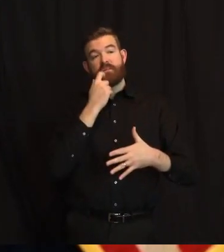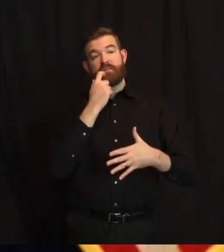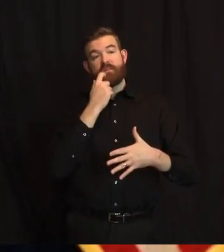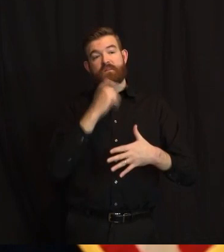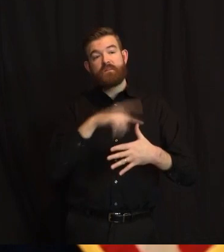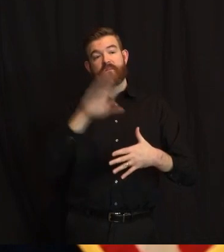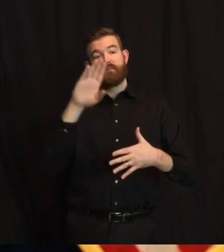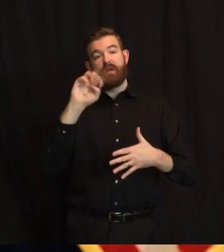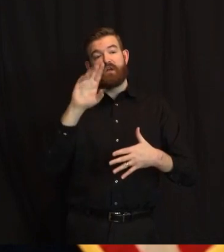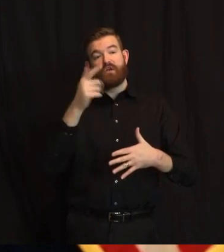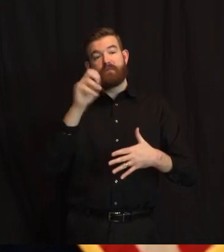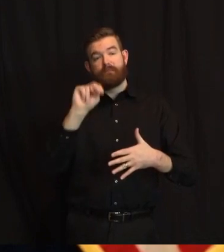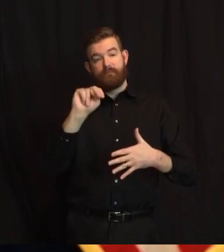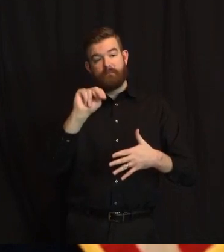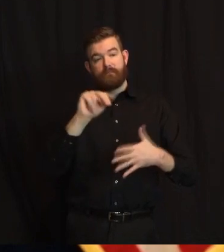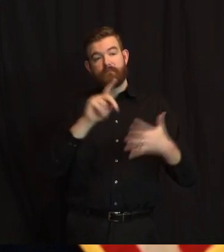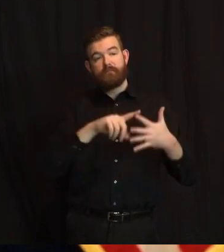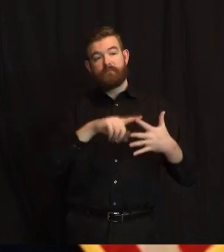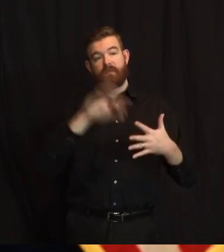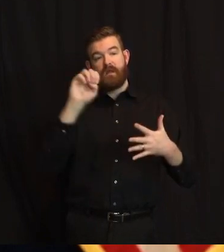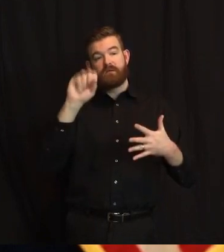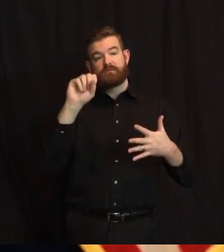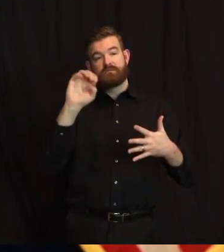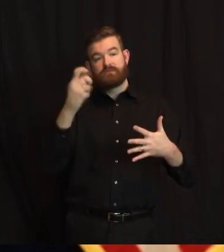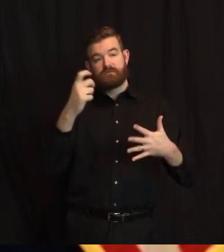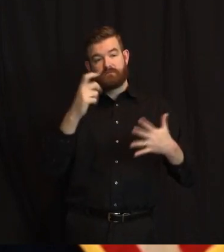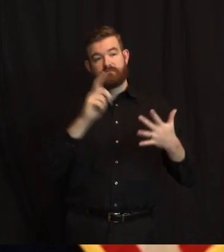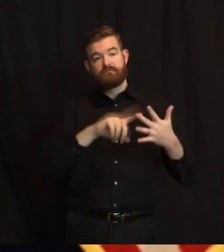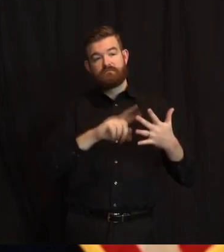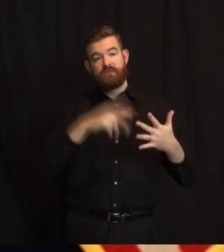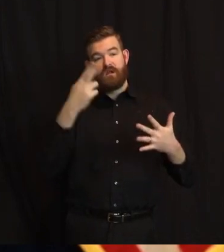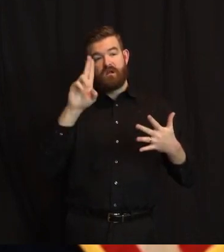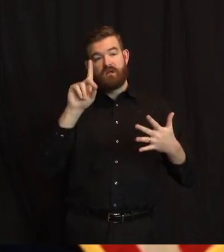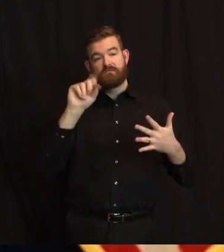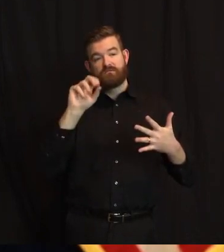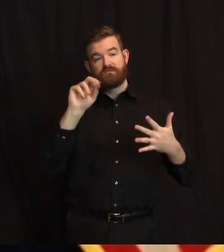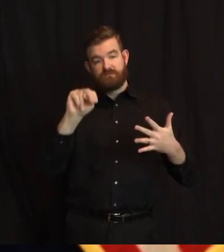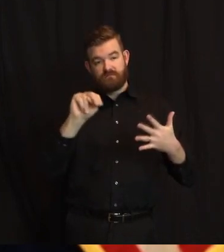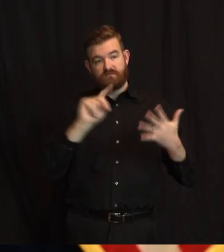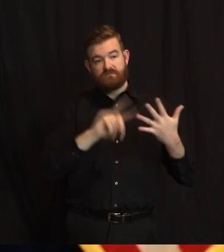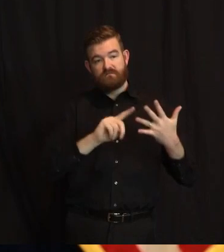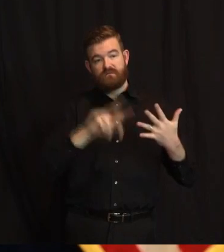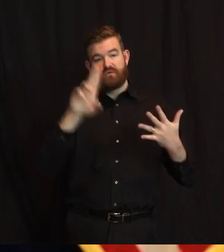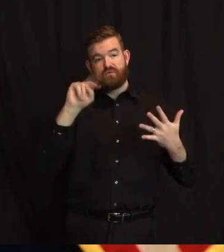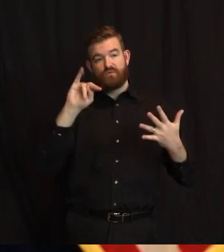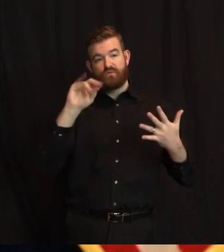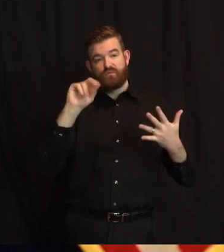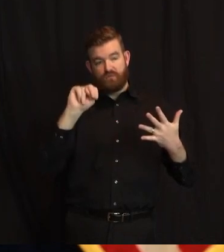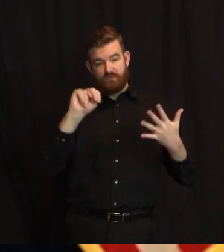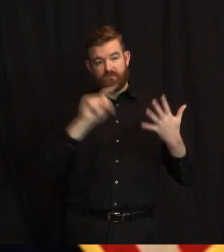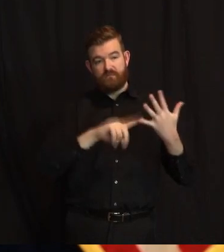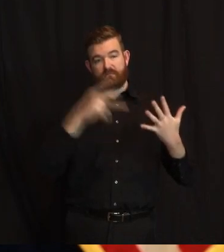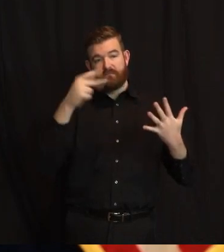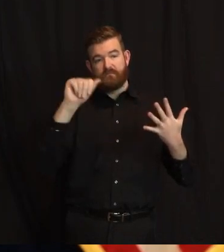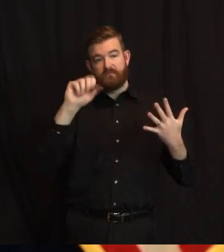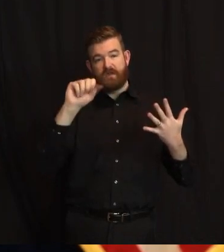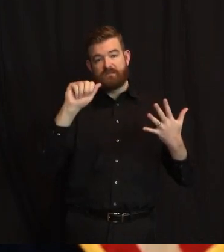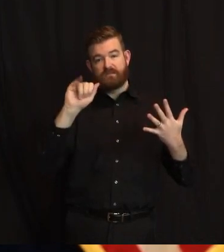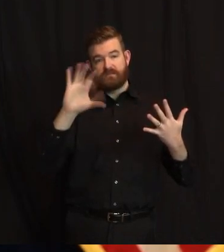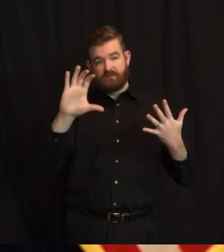Bergen, Essex, Hudson, Union, and Passaic. But I have to say,